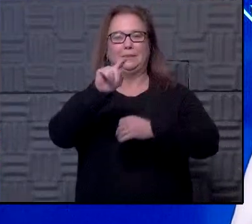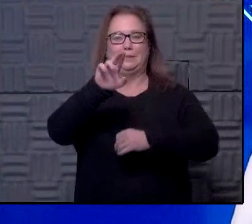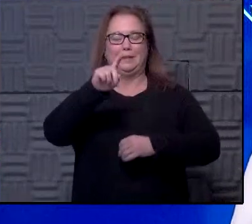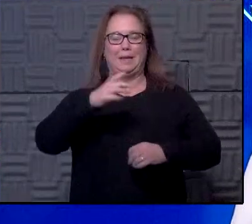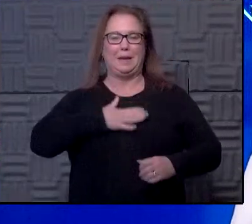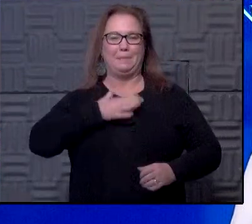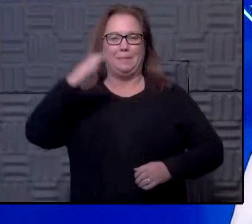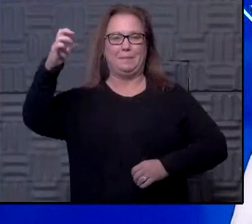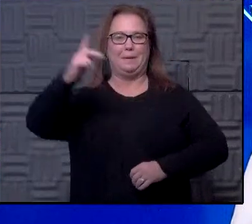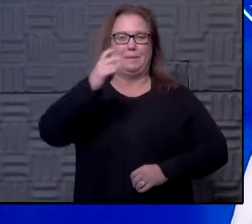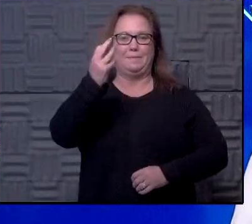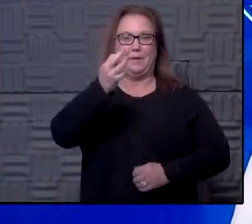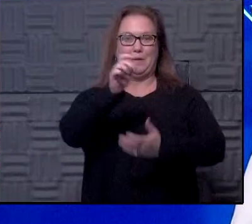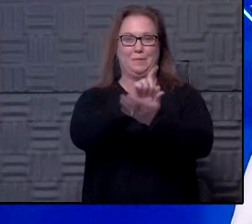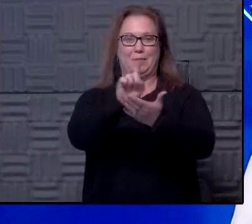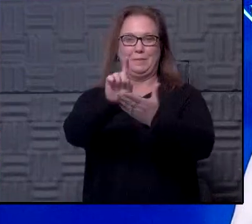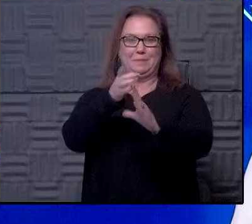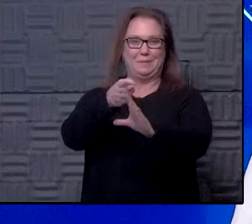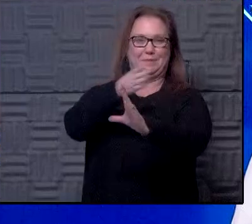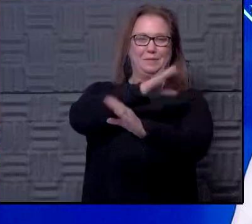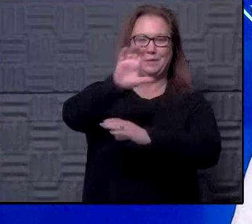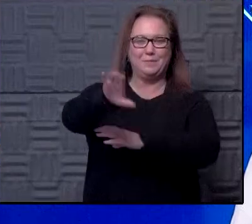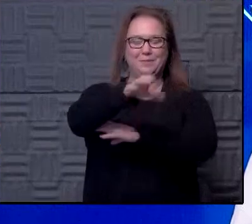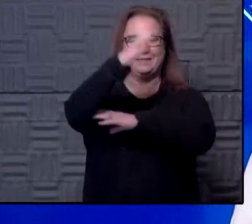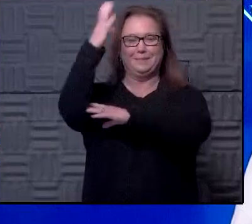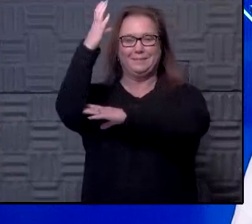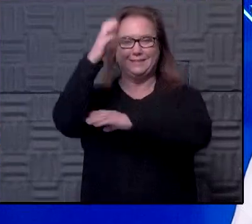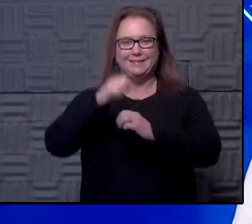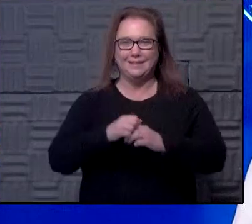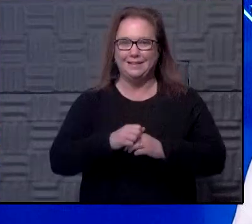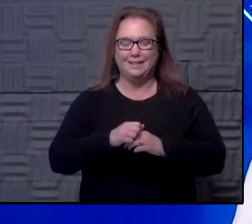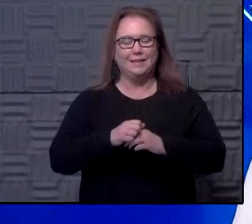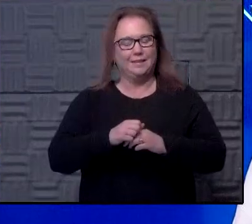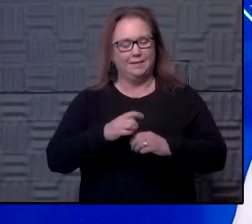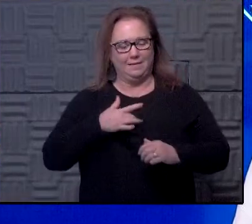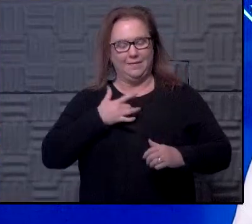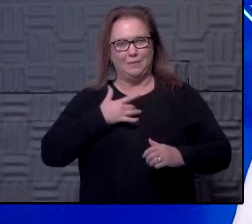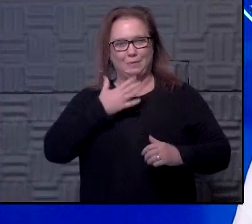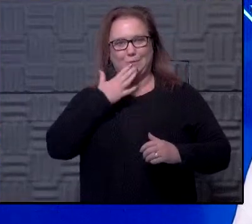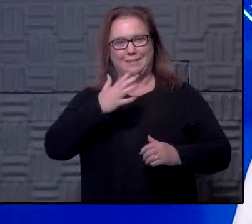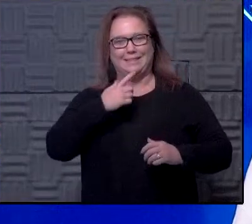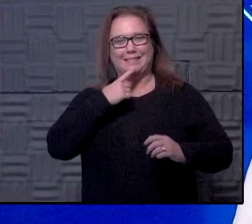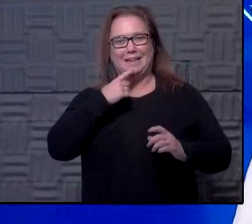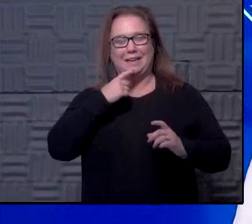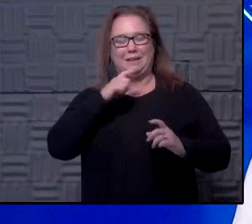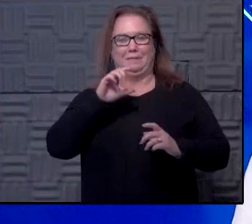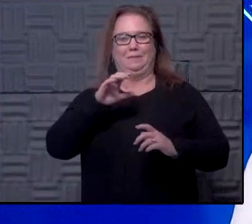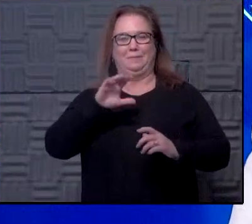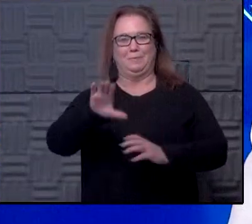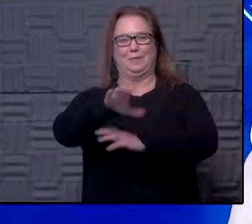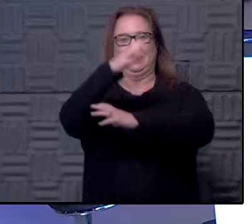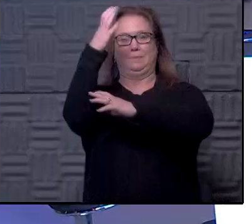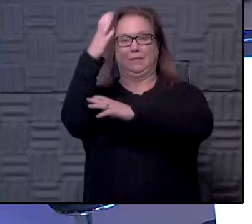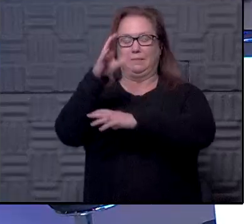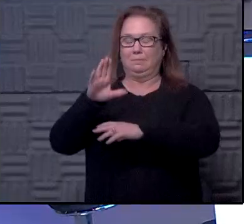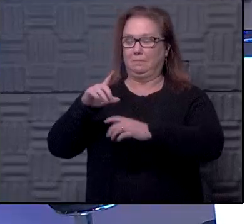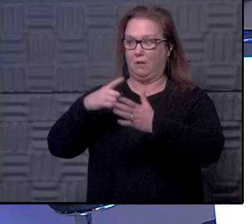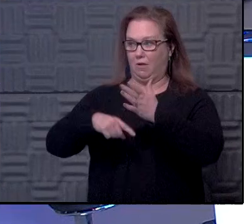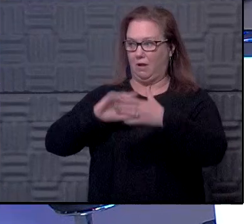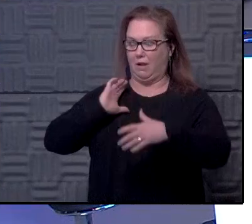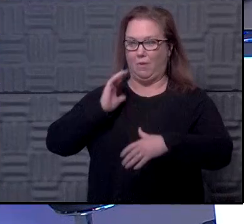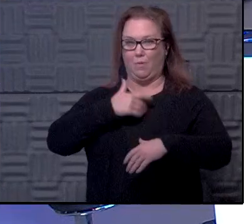this Friday, exactly 1 week before Christmas. It feels somehow good to say. But Hawkeye, how good are the numbers